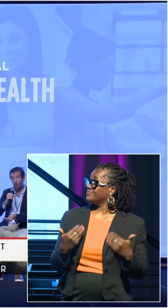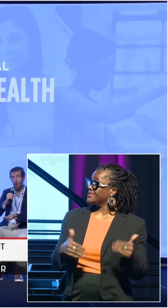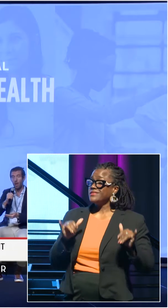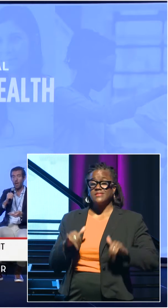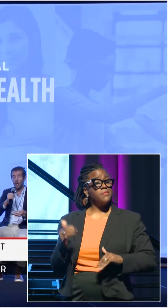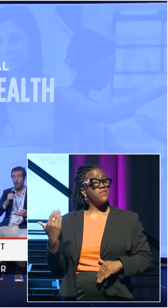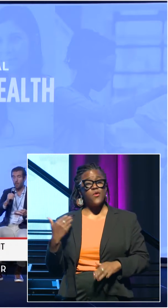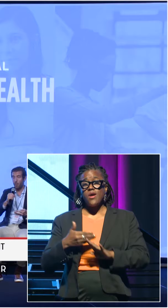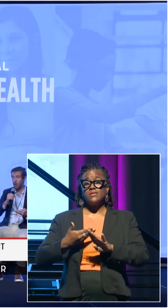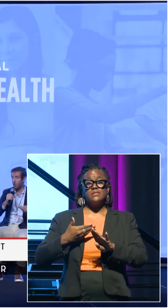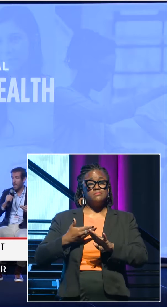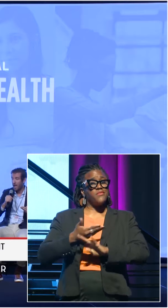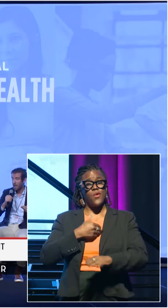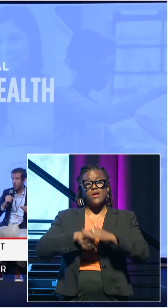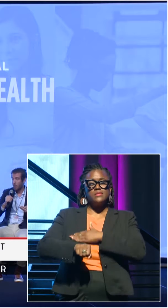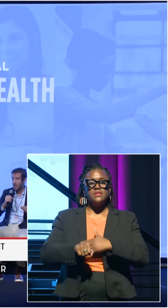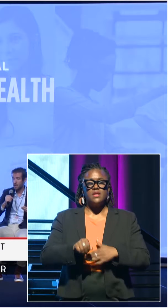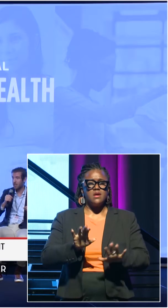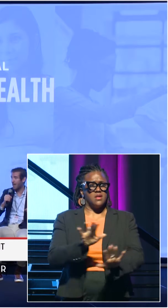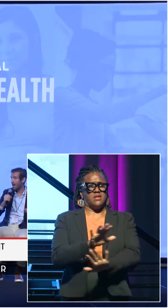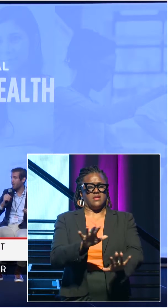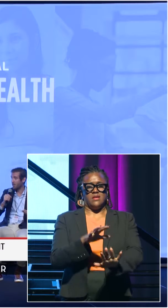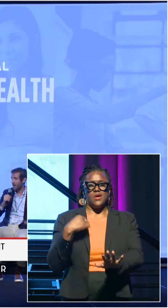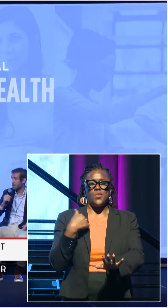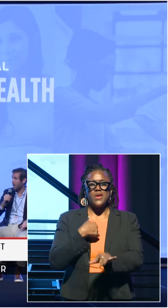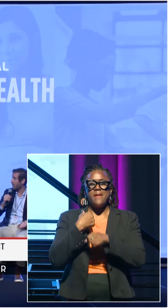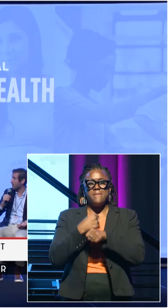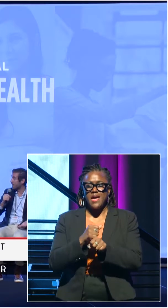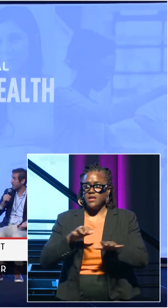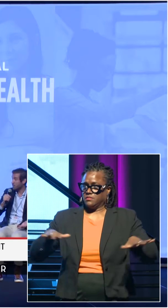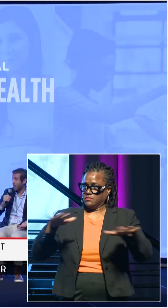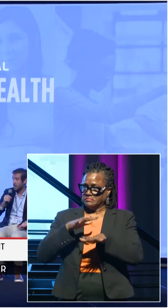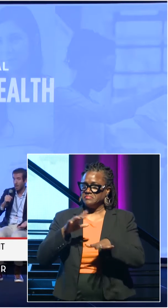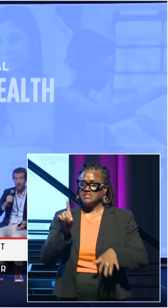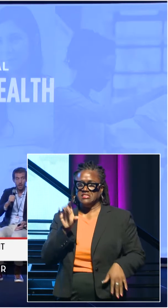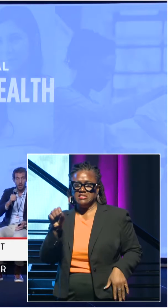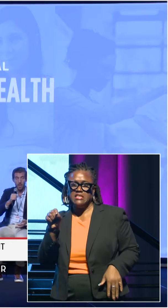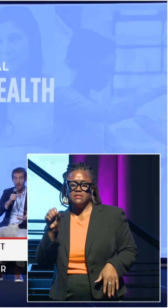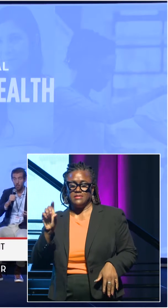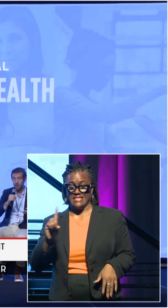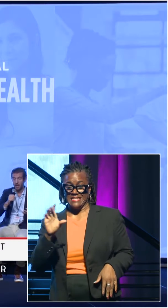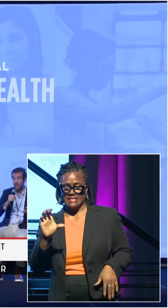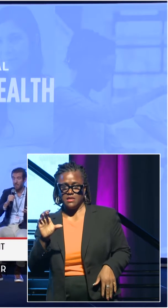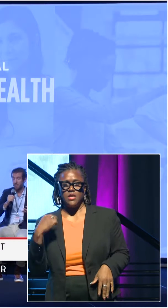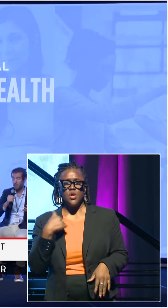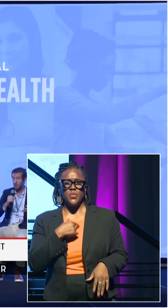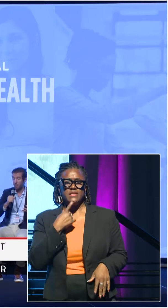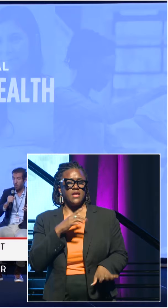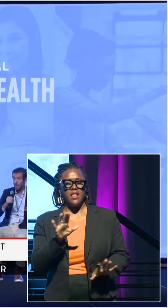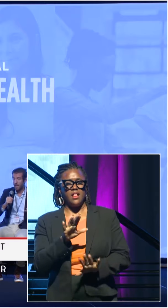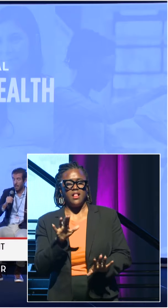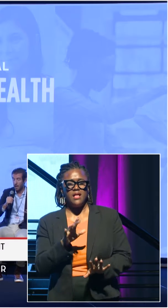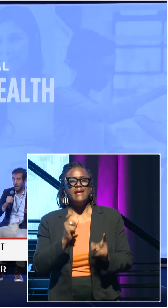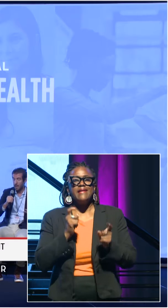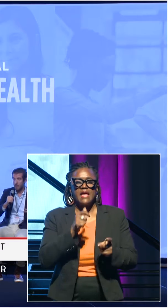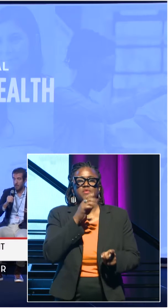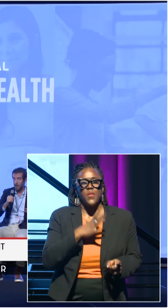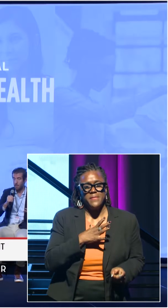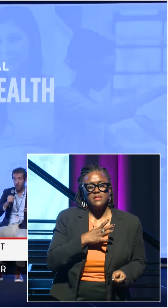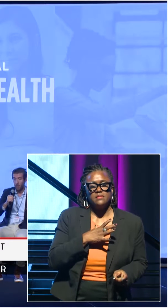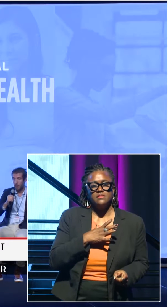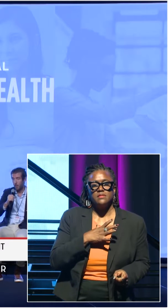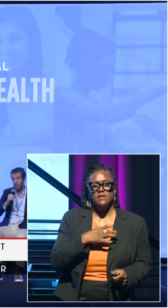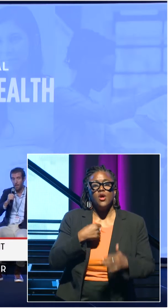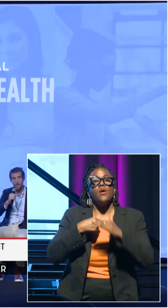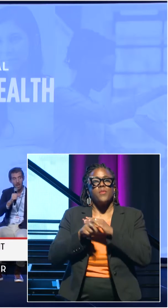was before, we made a societal investment here in the district to be able to give women